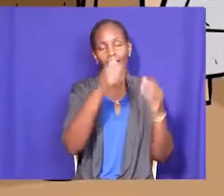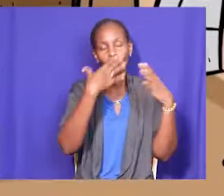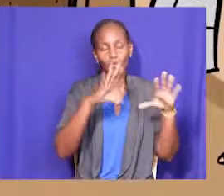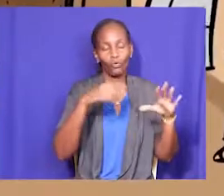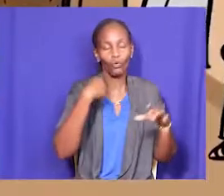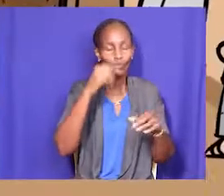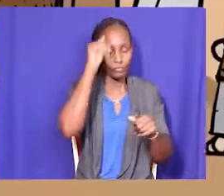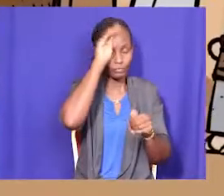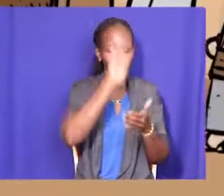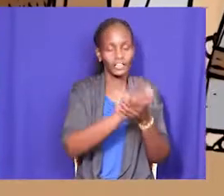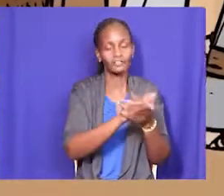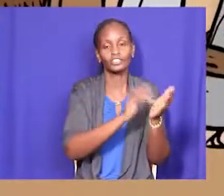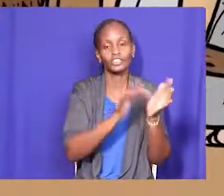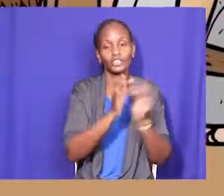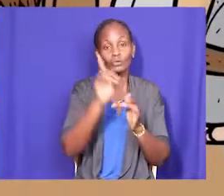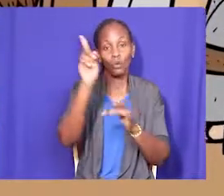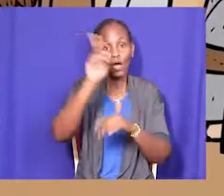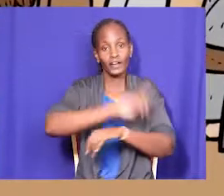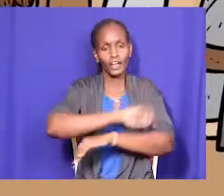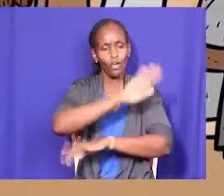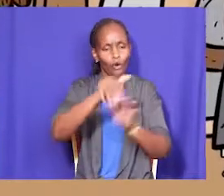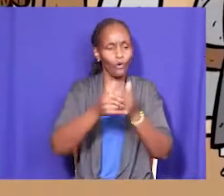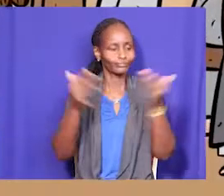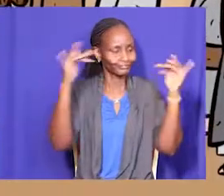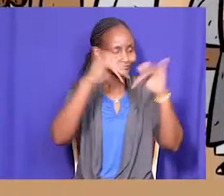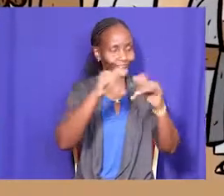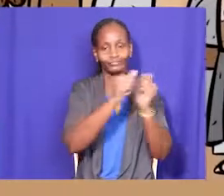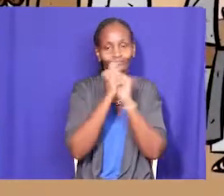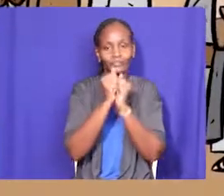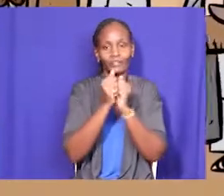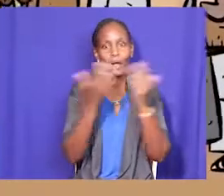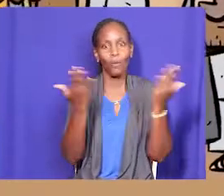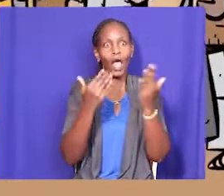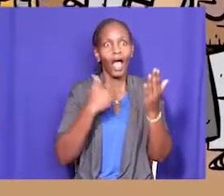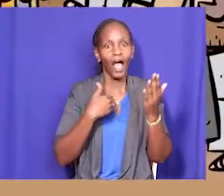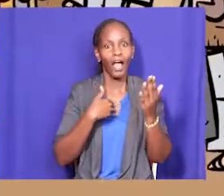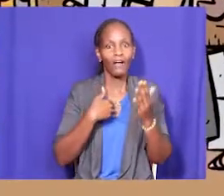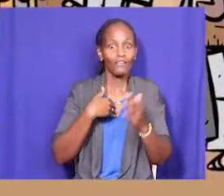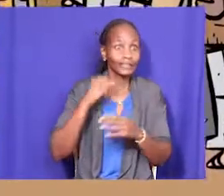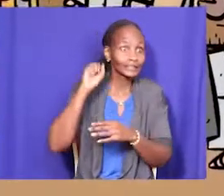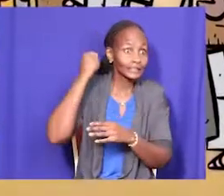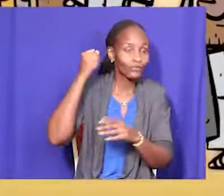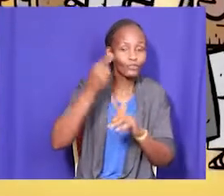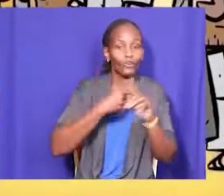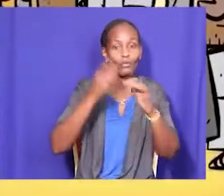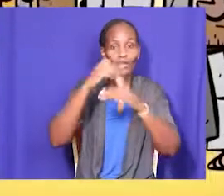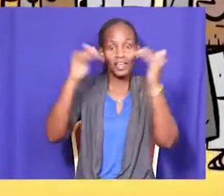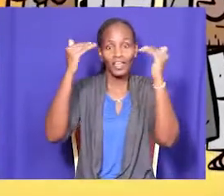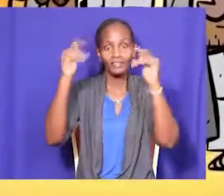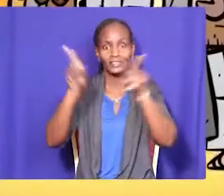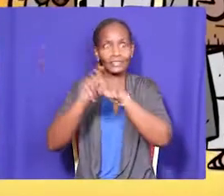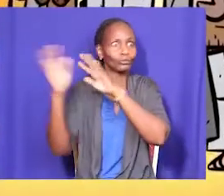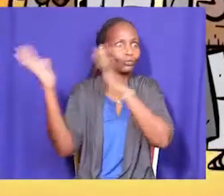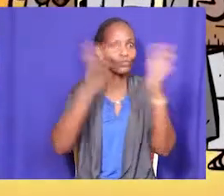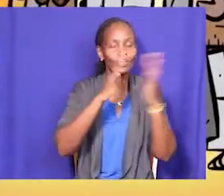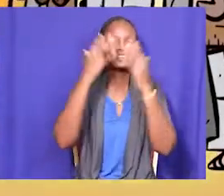in Jesus. One day, they were all gathered together when there was a sound from heaven like a mighty